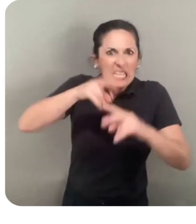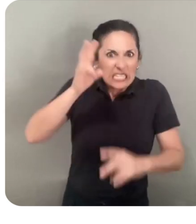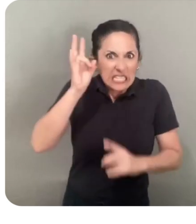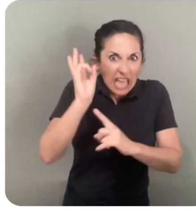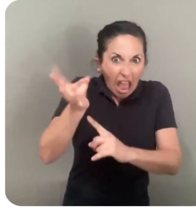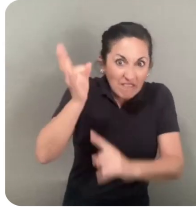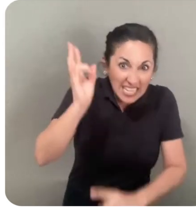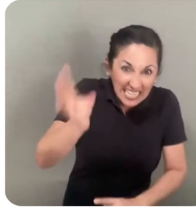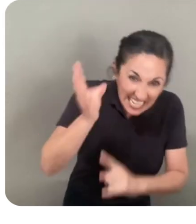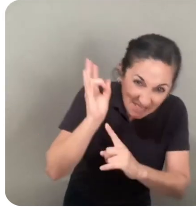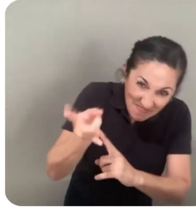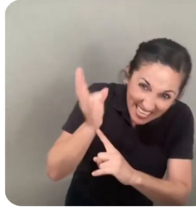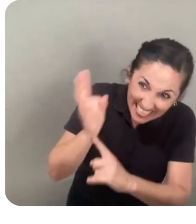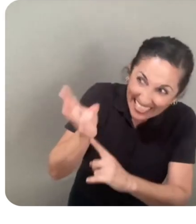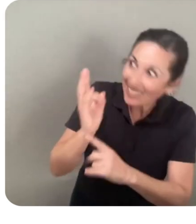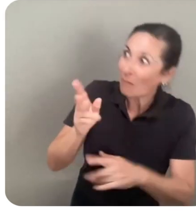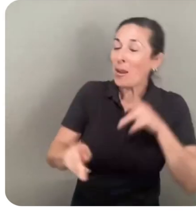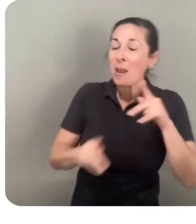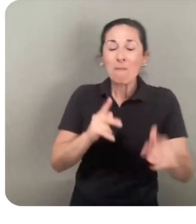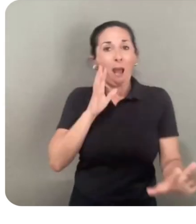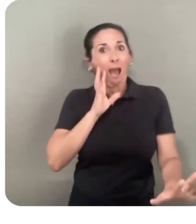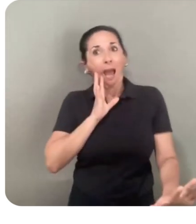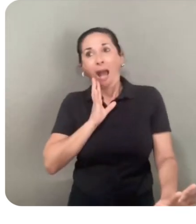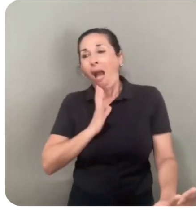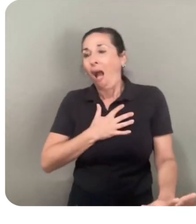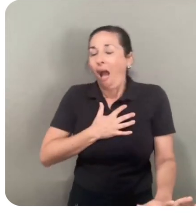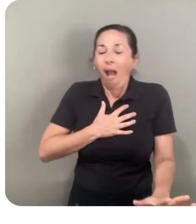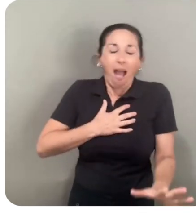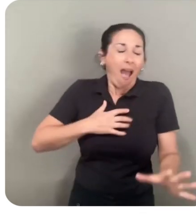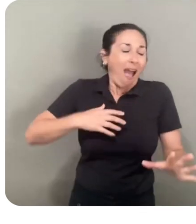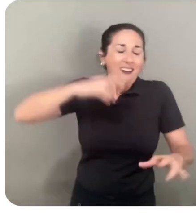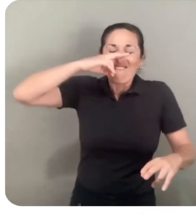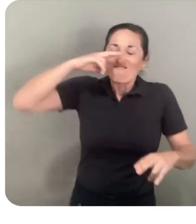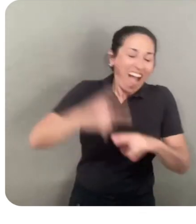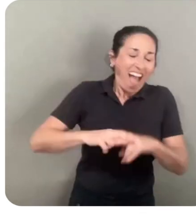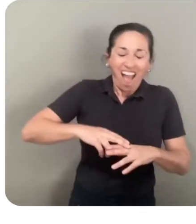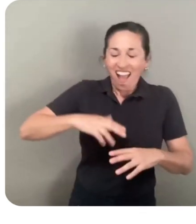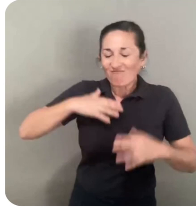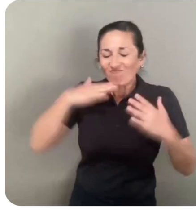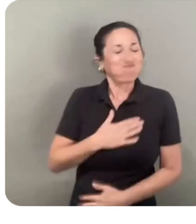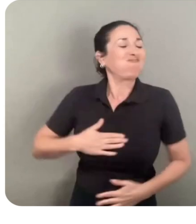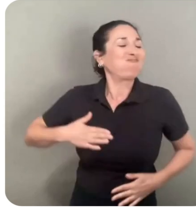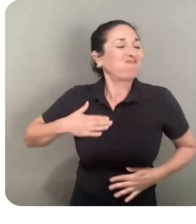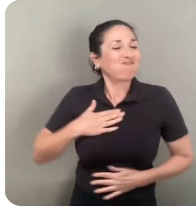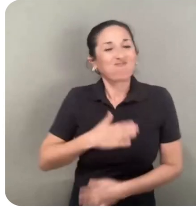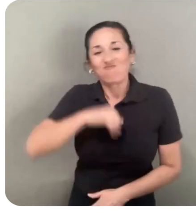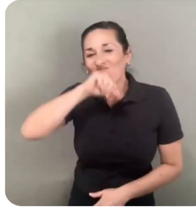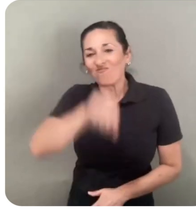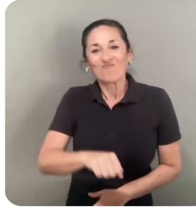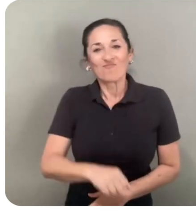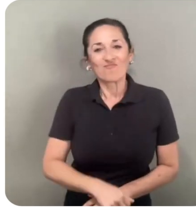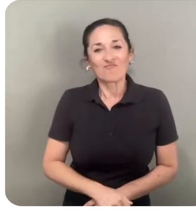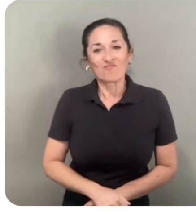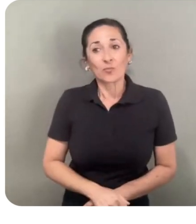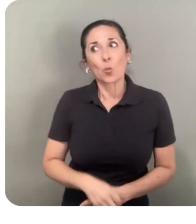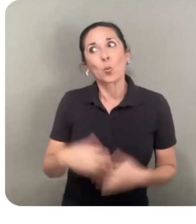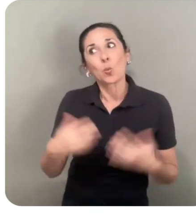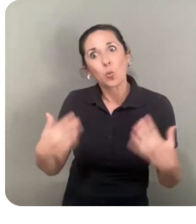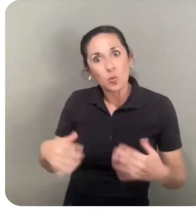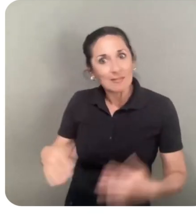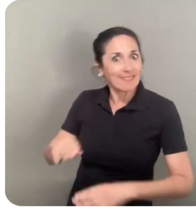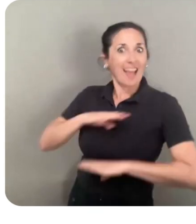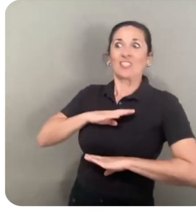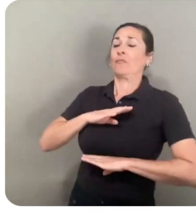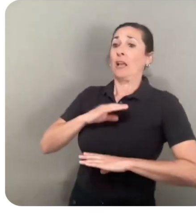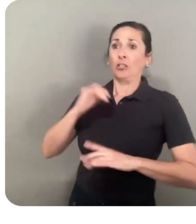minutes. People were having a ball. It is incredibly satisfying to turn a